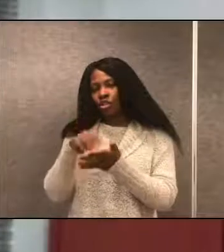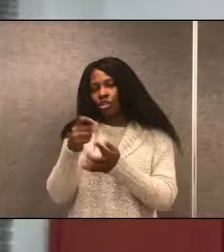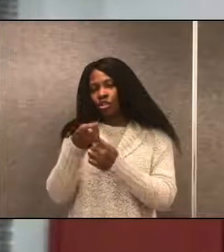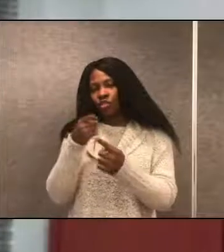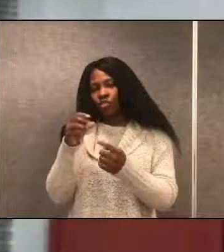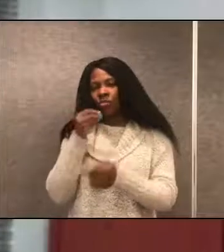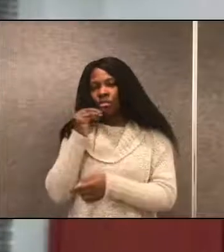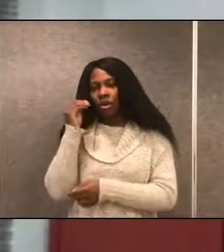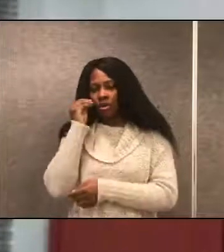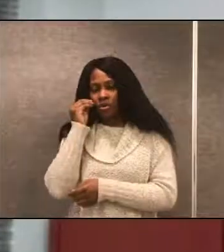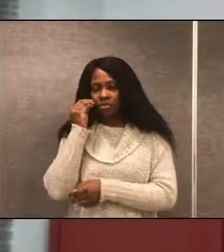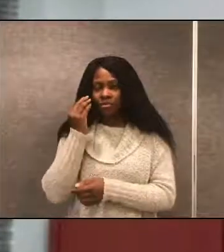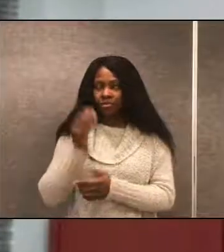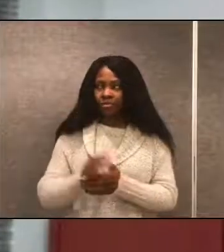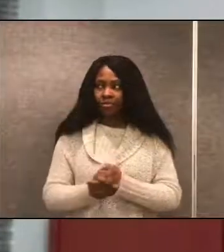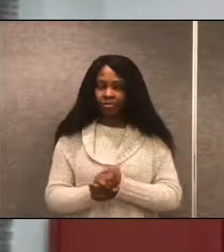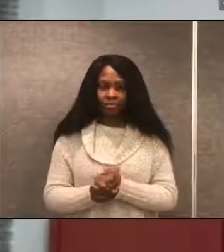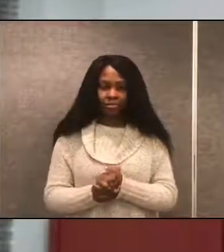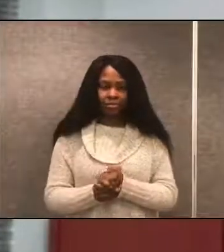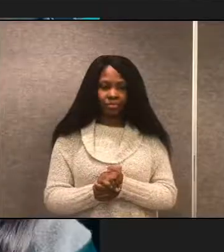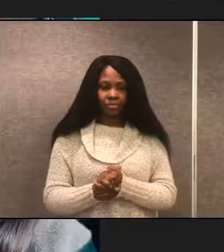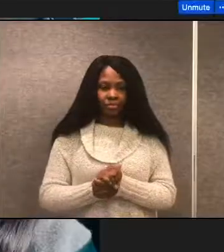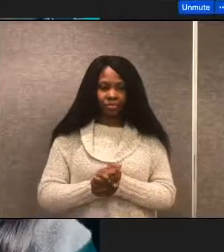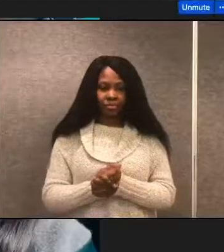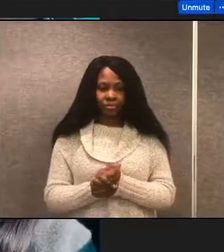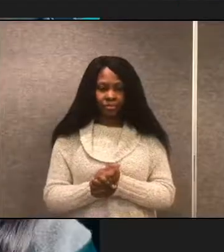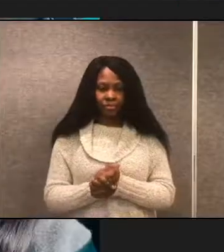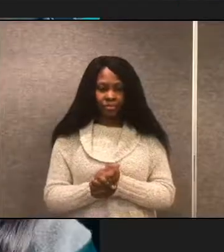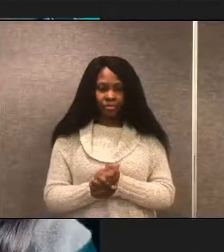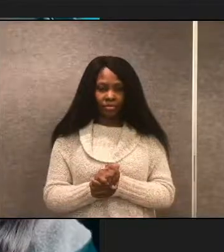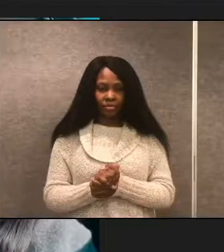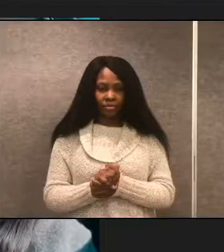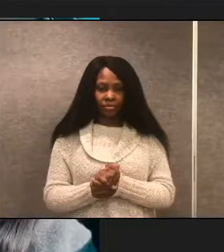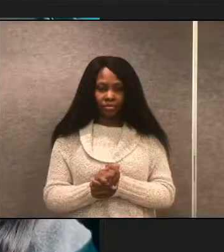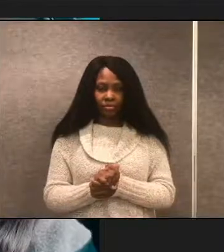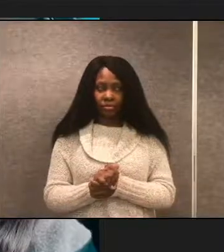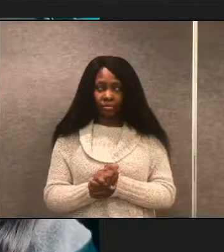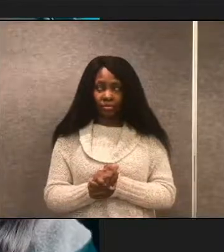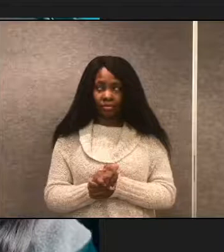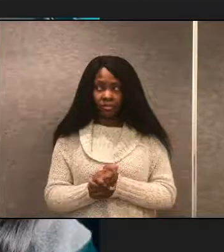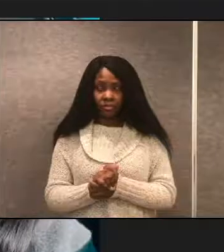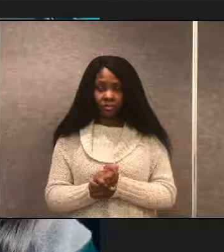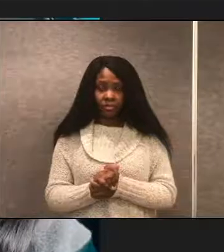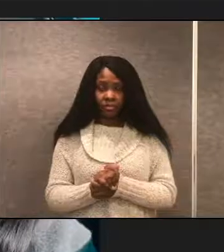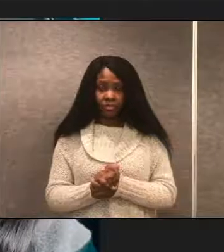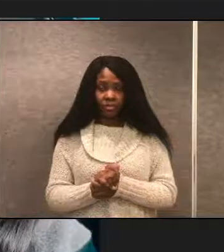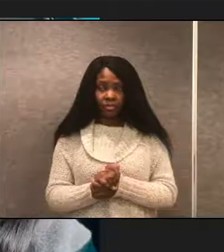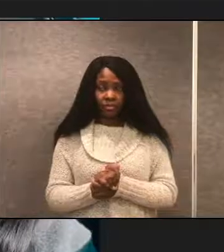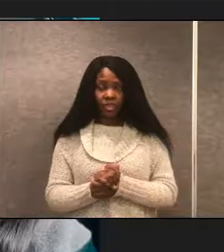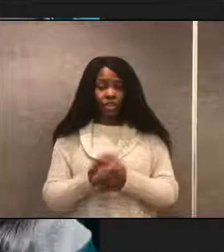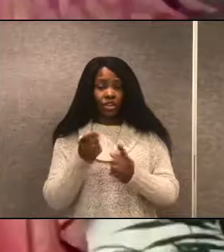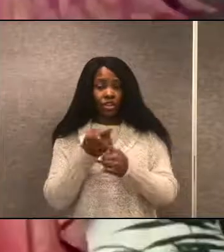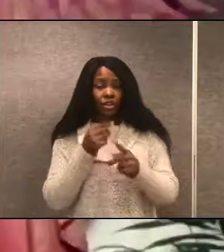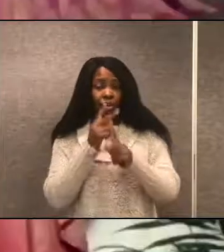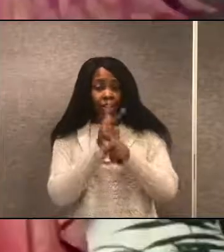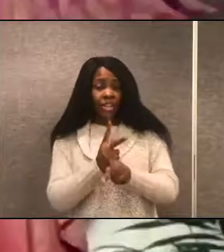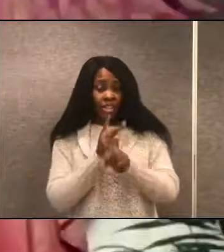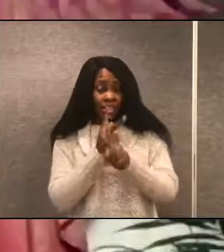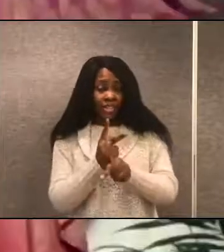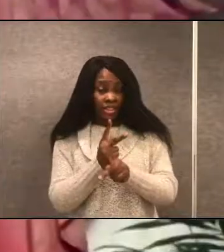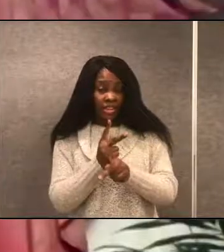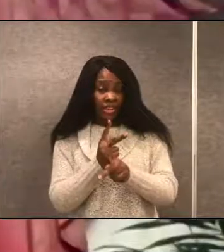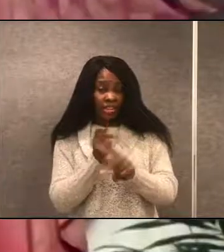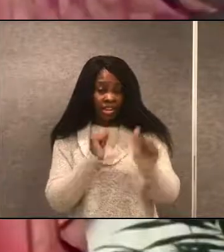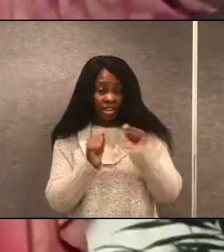Dr. Harvis. Well, Mayor, I can talk about this. Okay, Dr. Harris. So as a result of our CARES Act, we were also able to